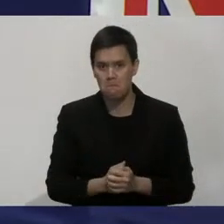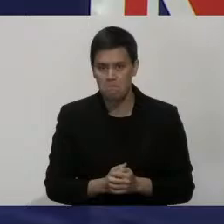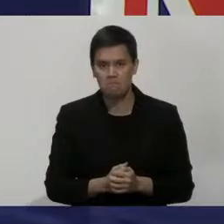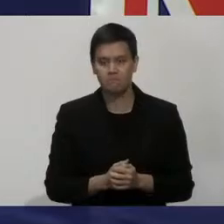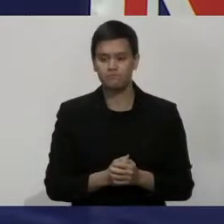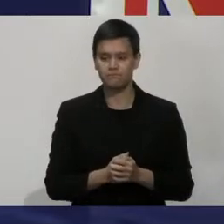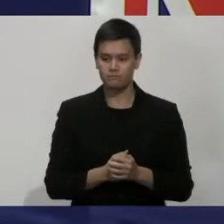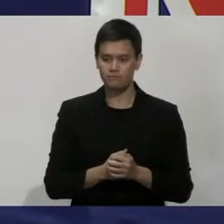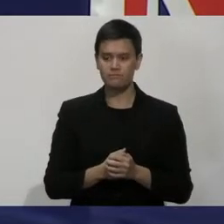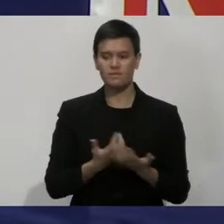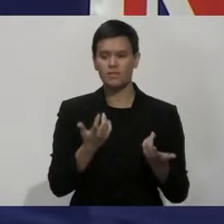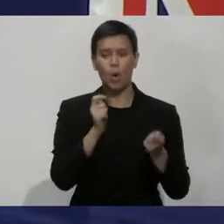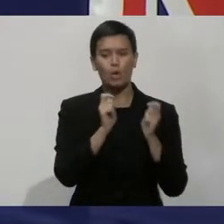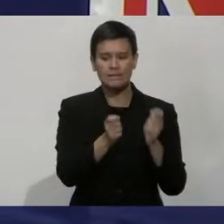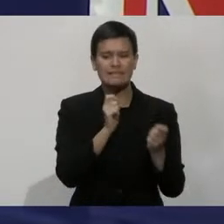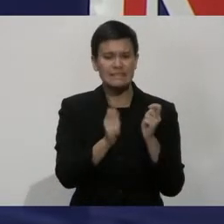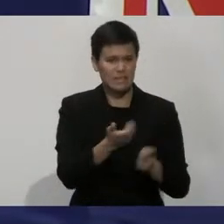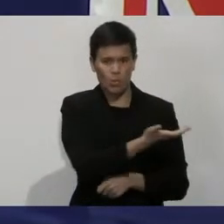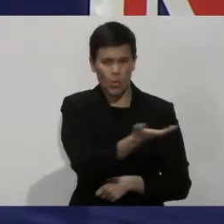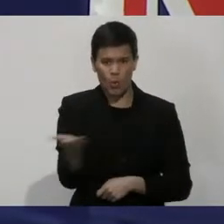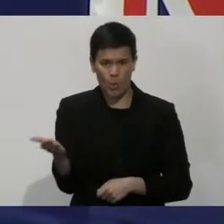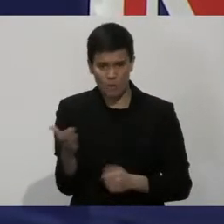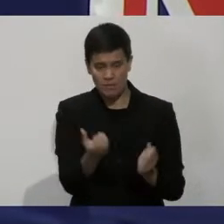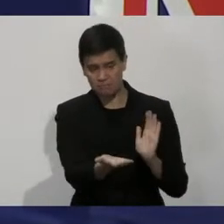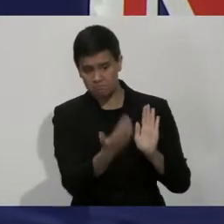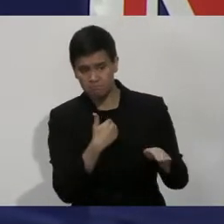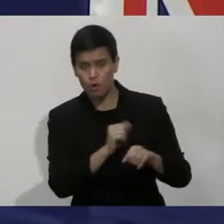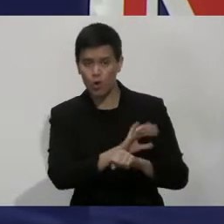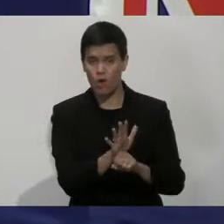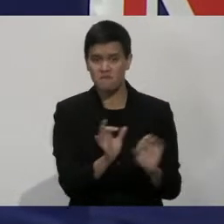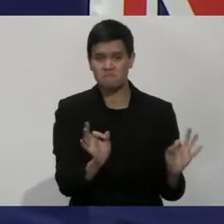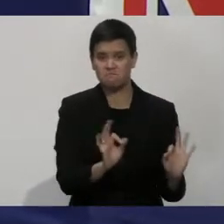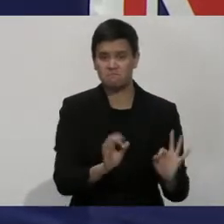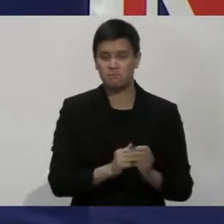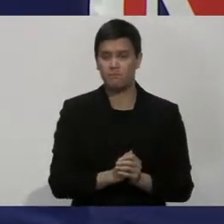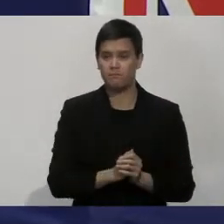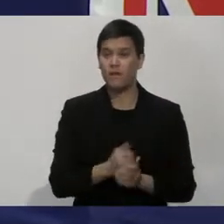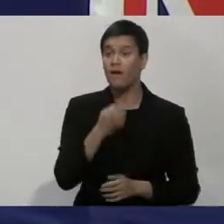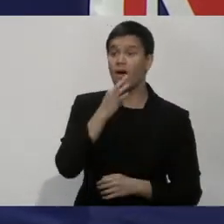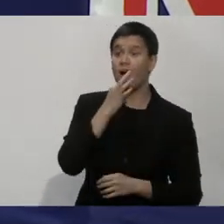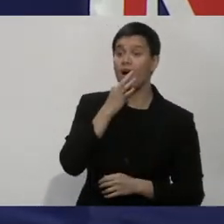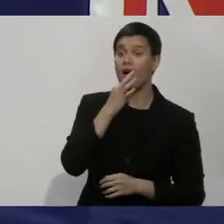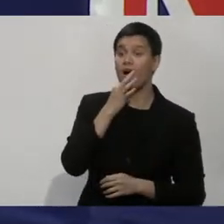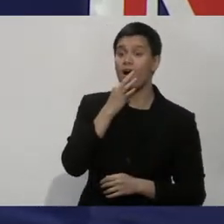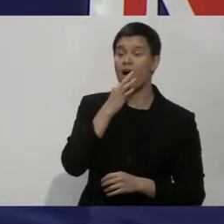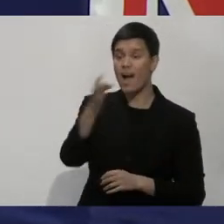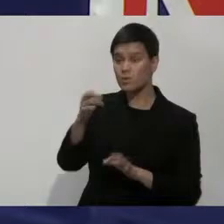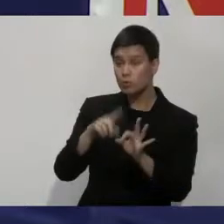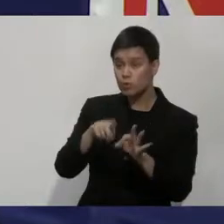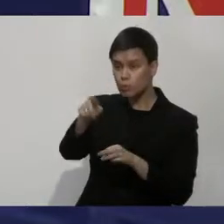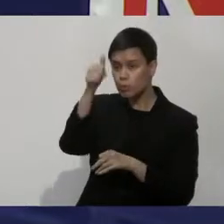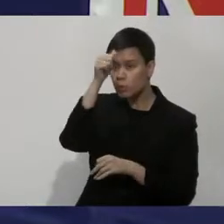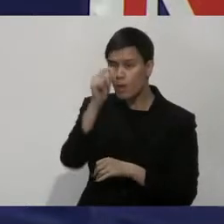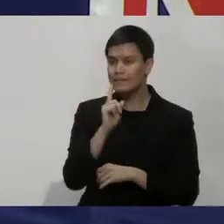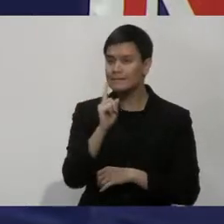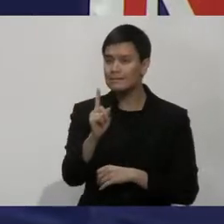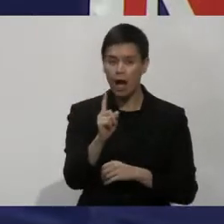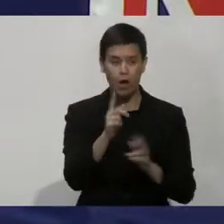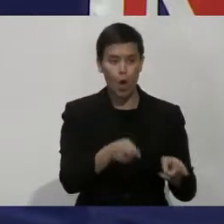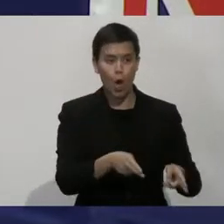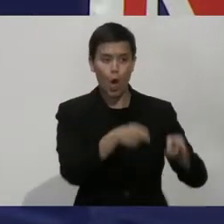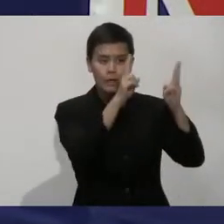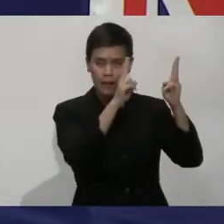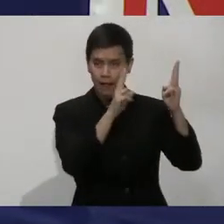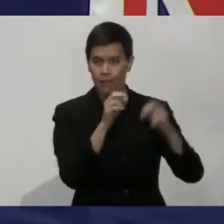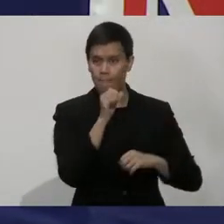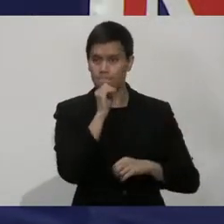on the maintenance worker, do you believe it was from the surface or from the air in the lift? Hard to say, but